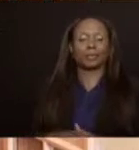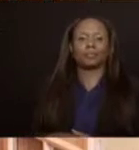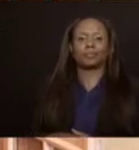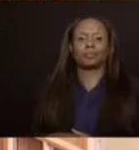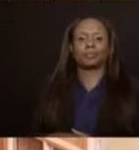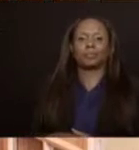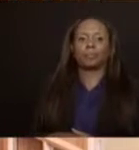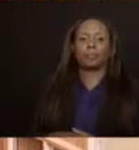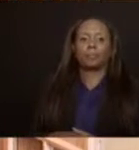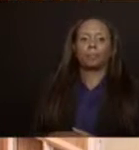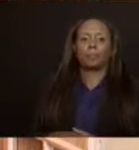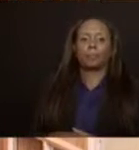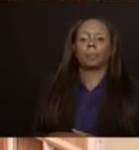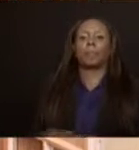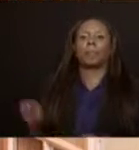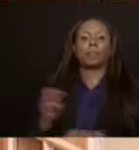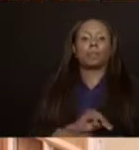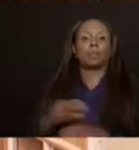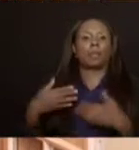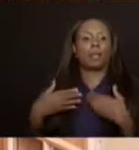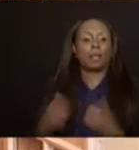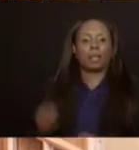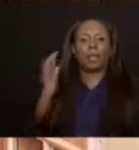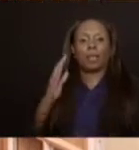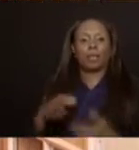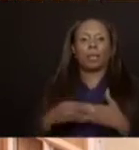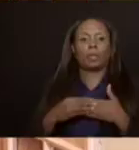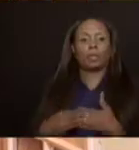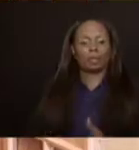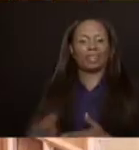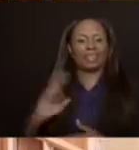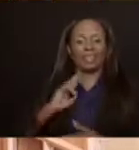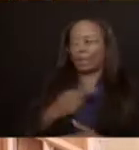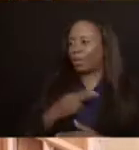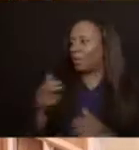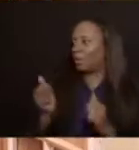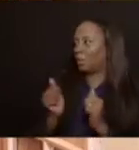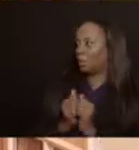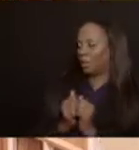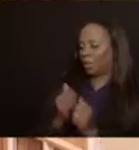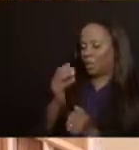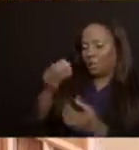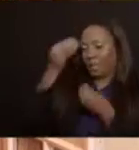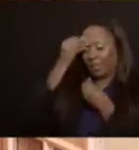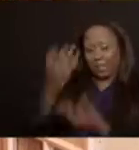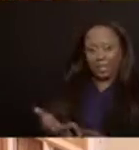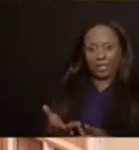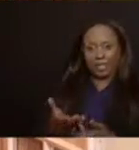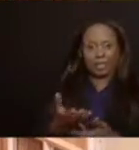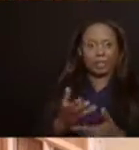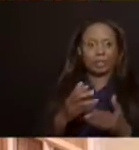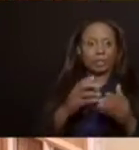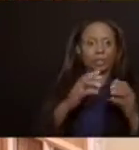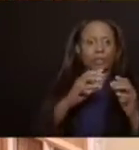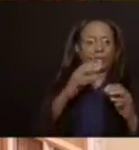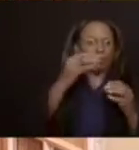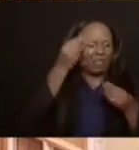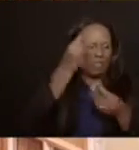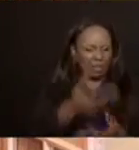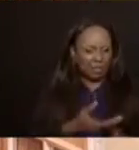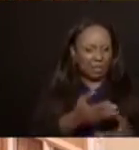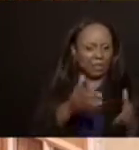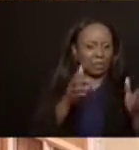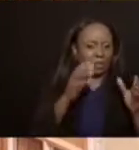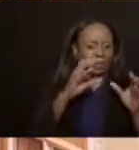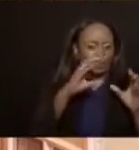will therefore lead us in a series of bite-sized chunks. And why? because we have limited capacity as a